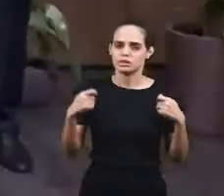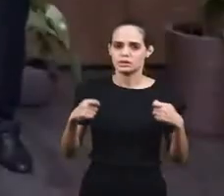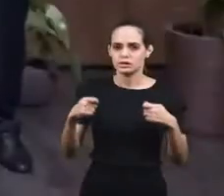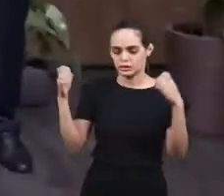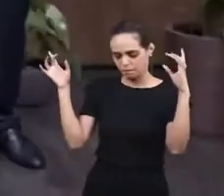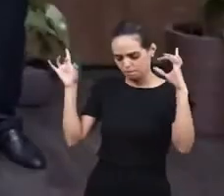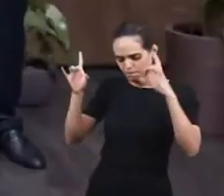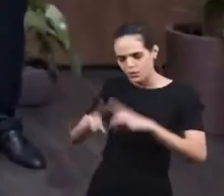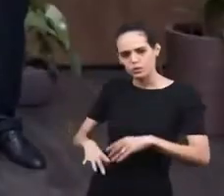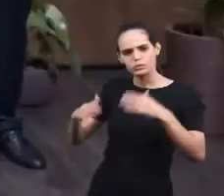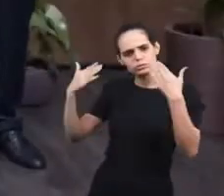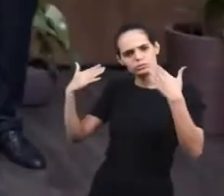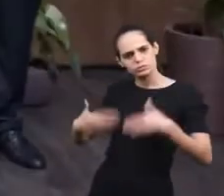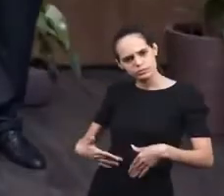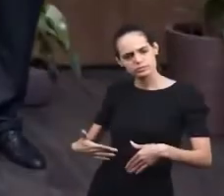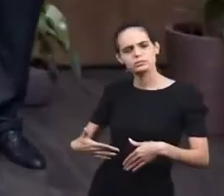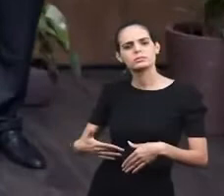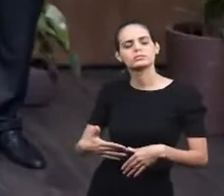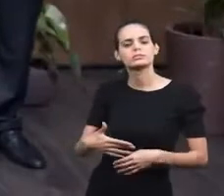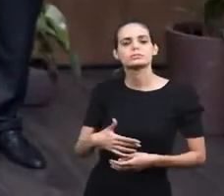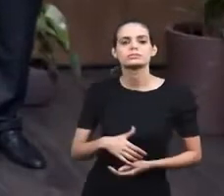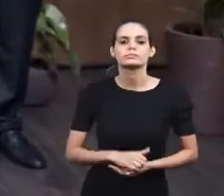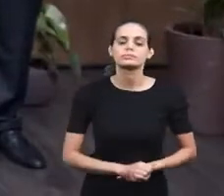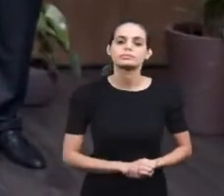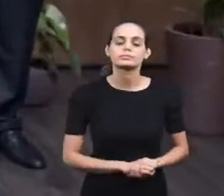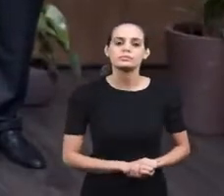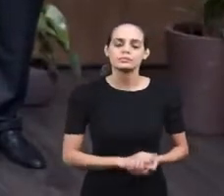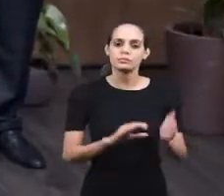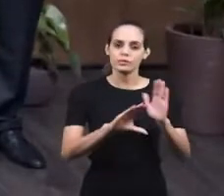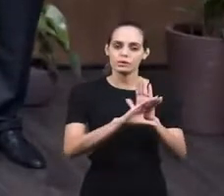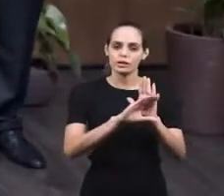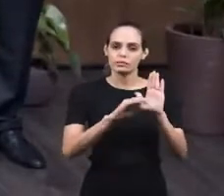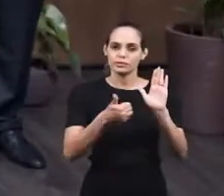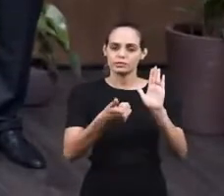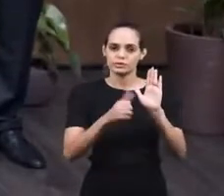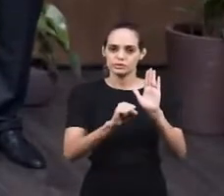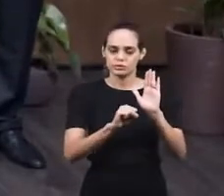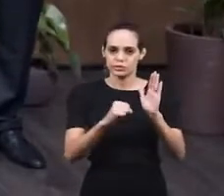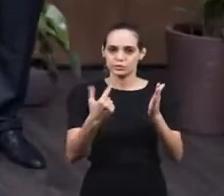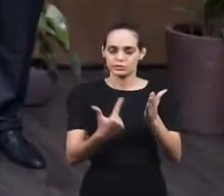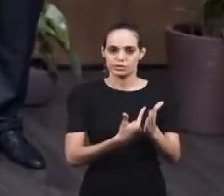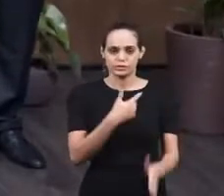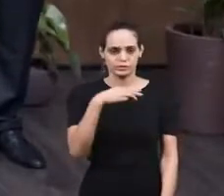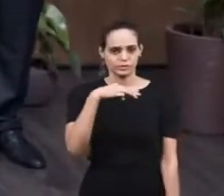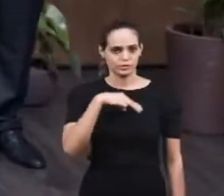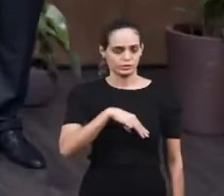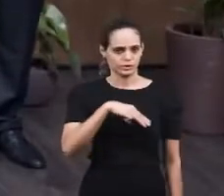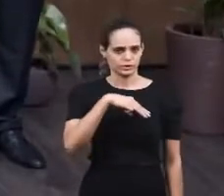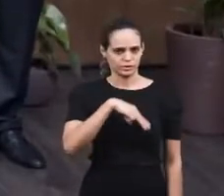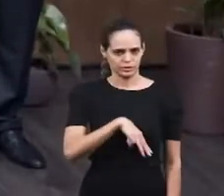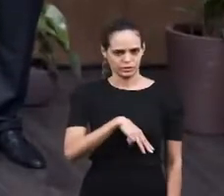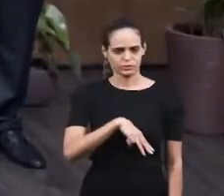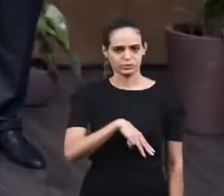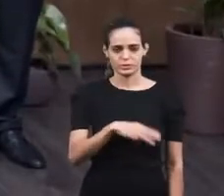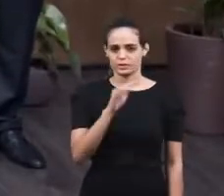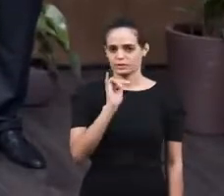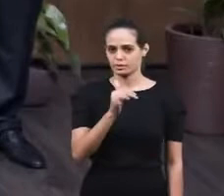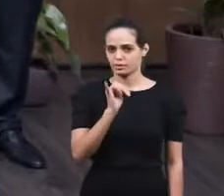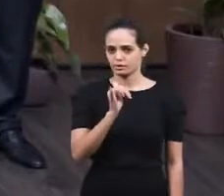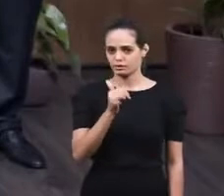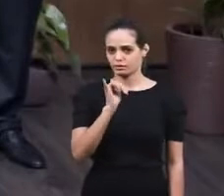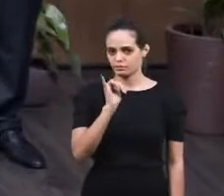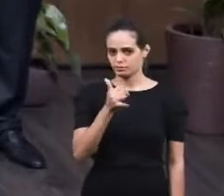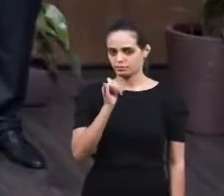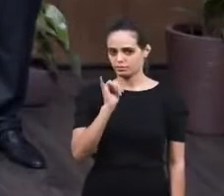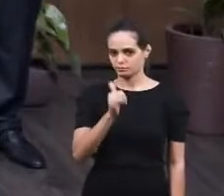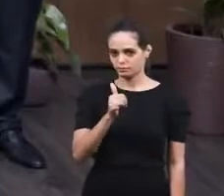need to be prepared. Now, as mentioned, the chapter 18 of Matthew